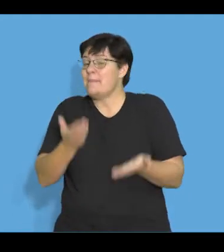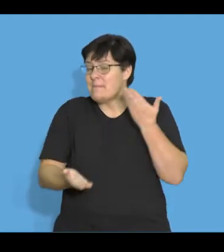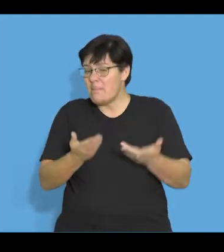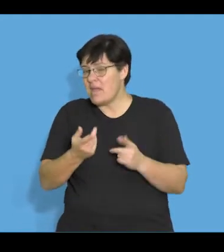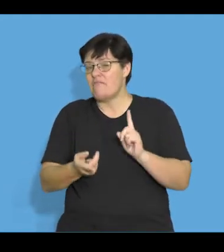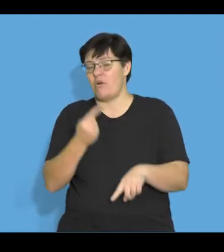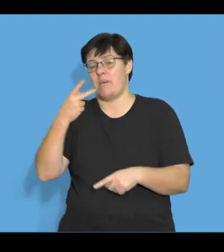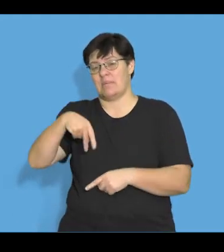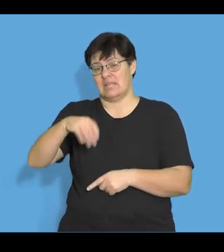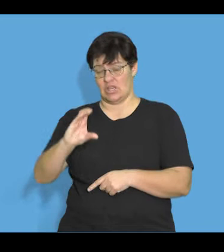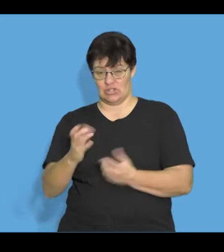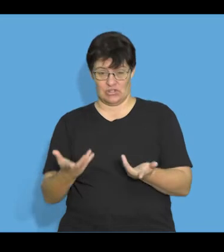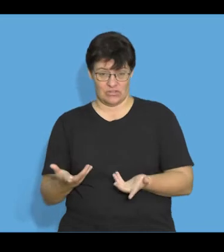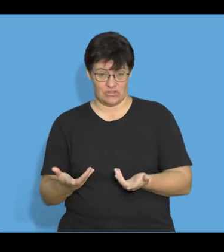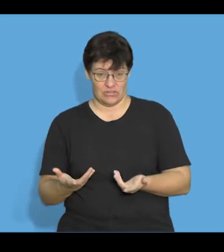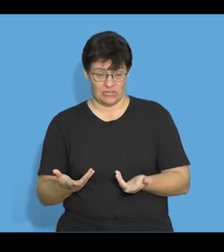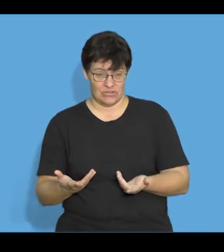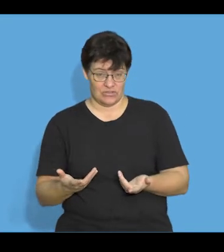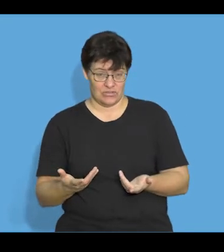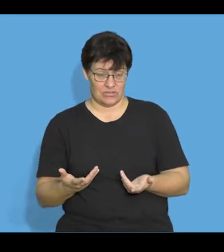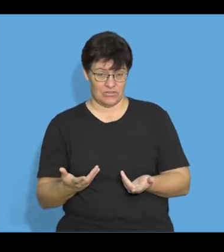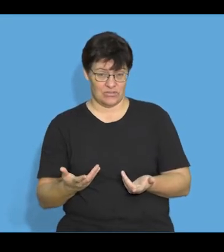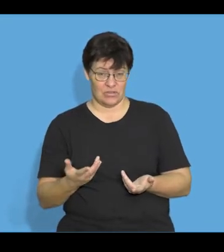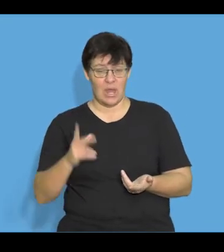cash. How did my